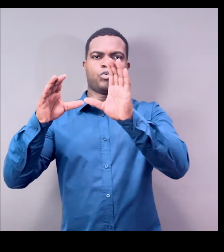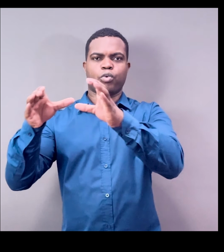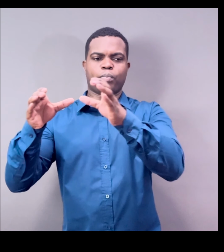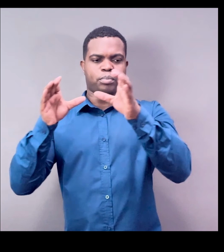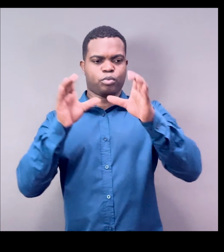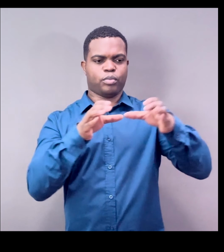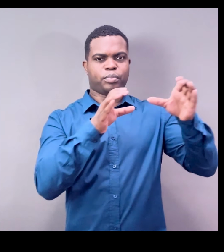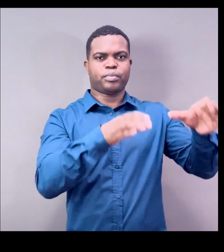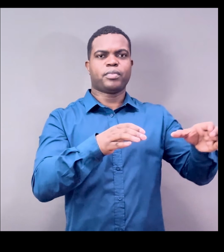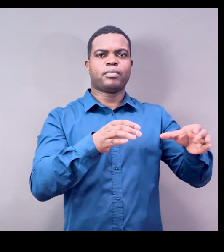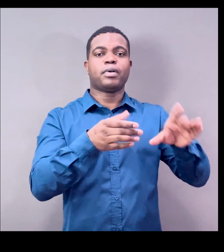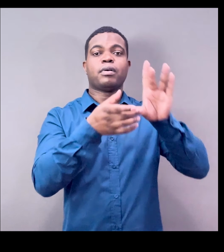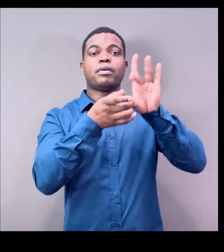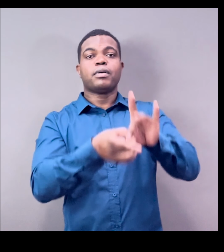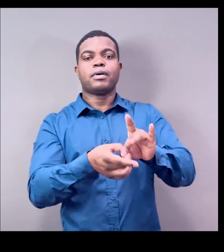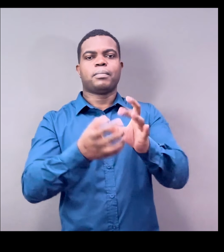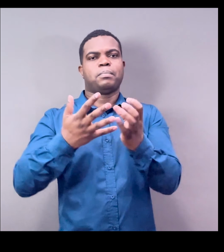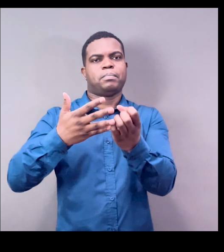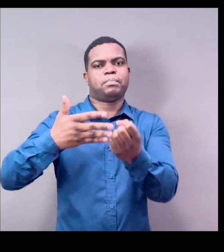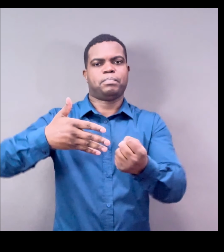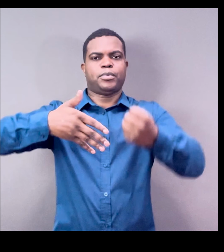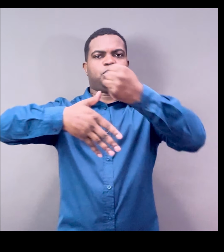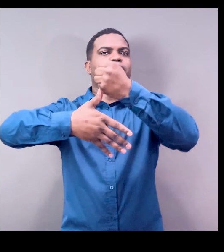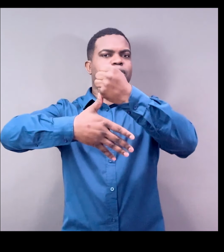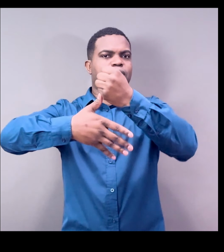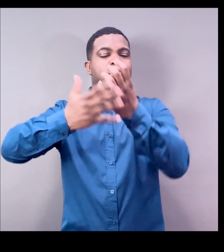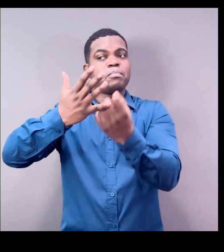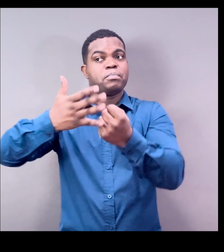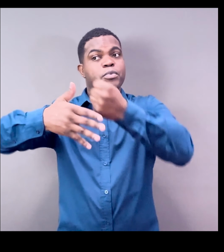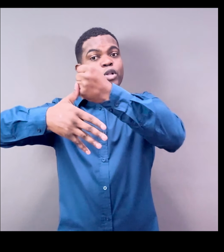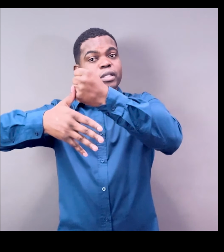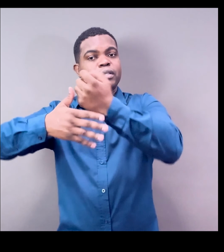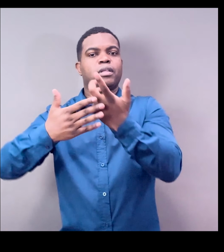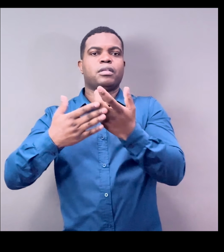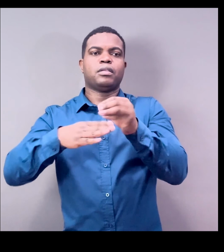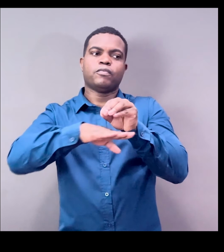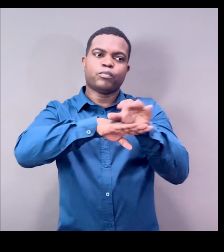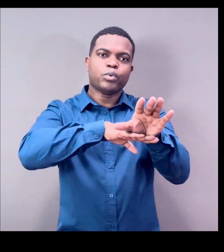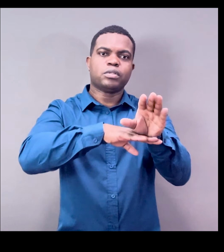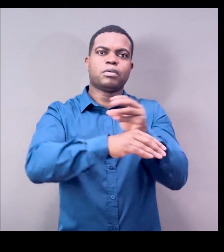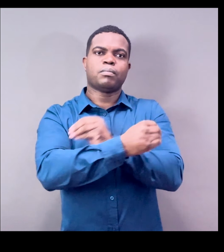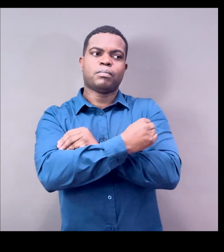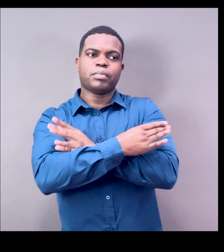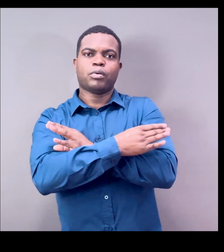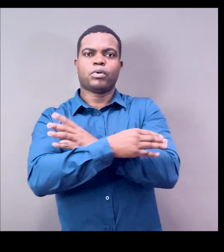on priority, based on their combination of interest and influence.